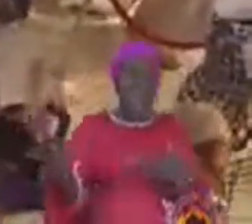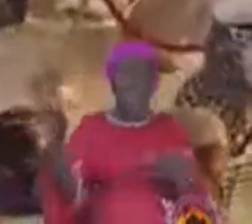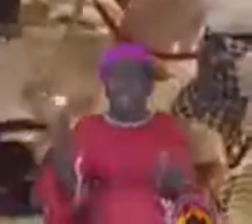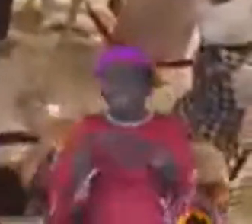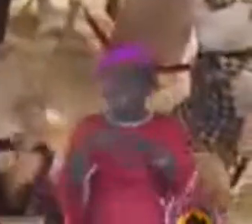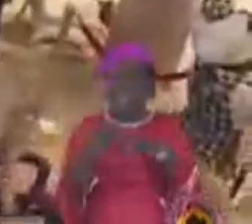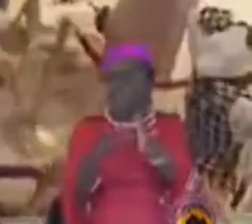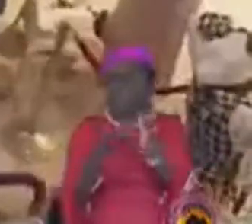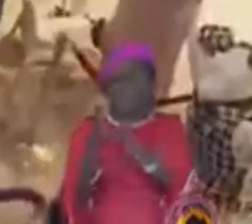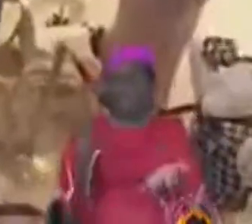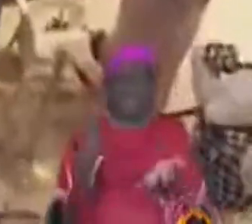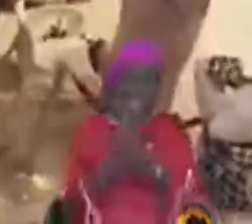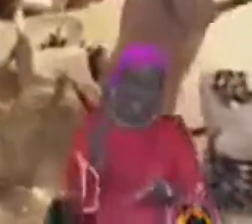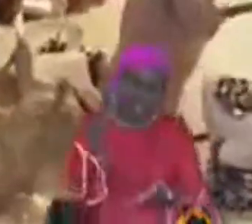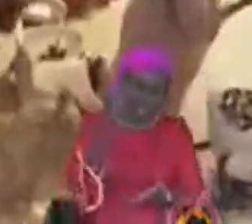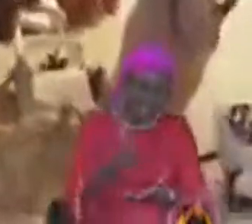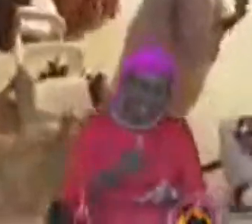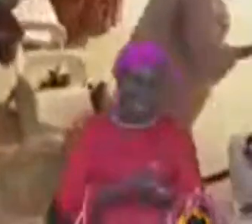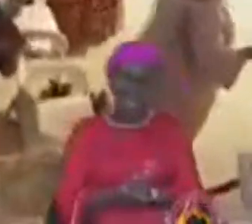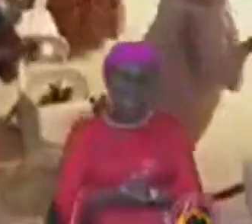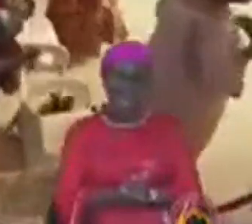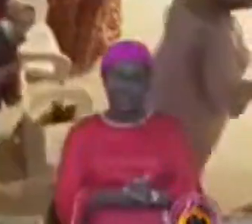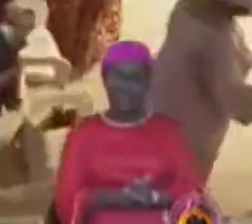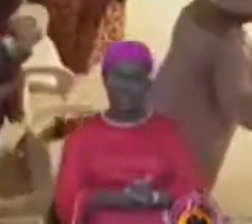of Jesus.